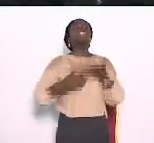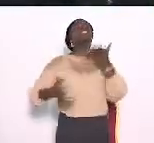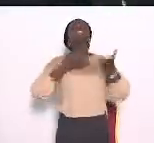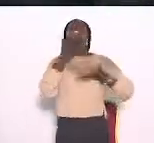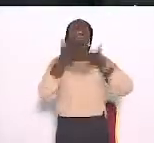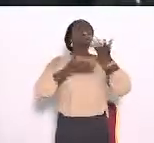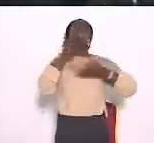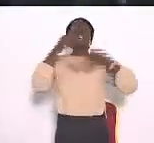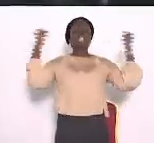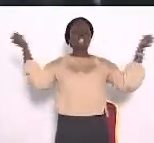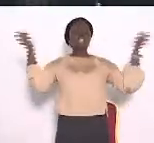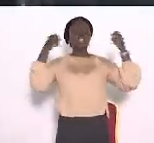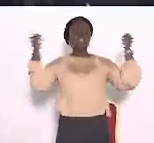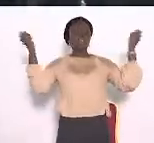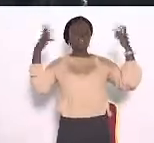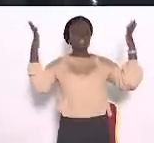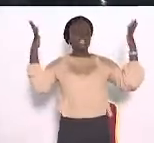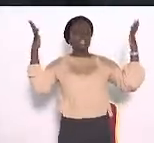halleluj